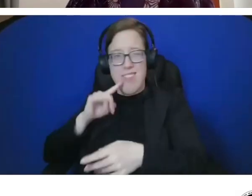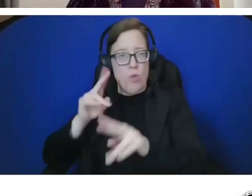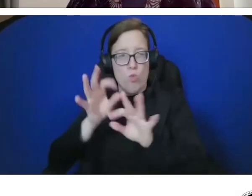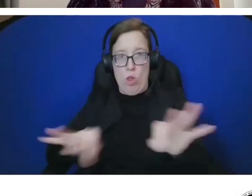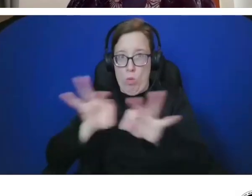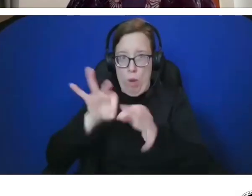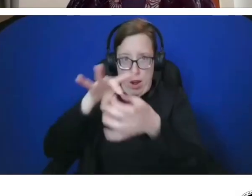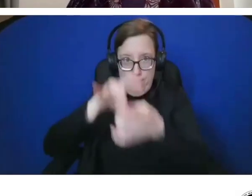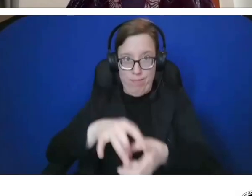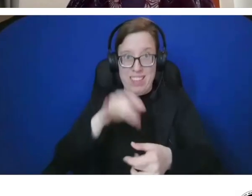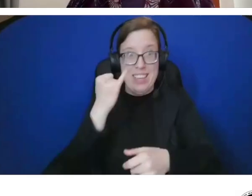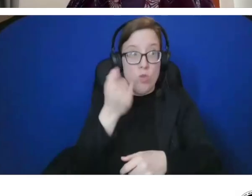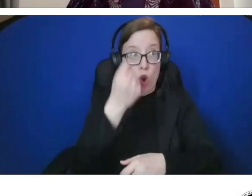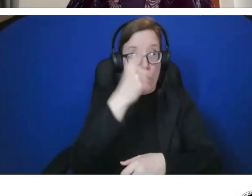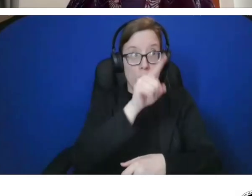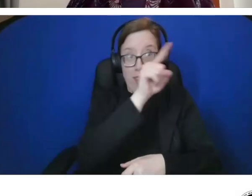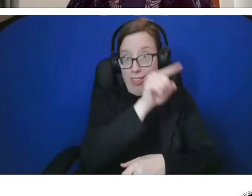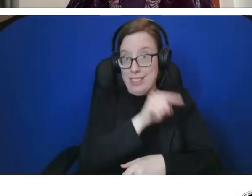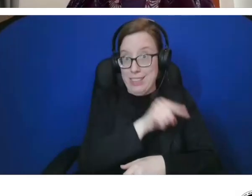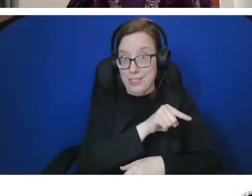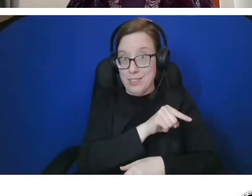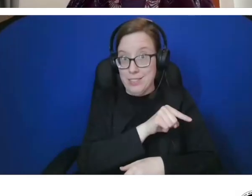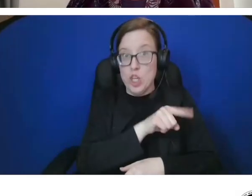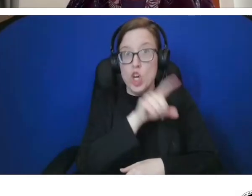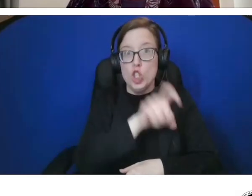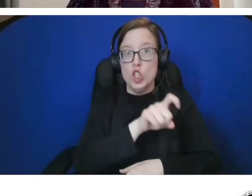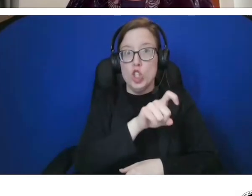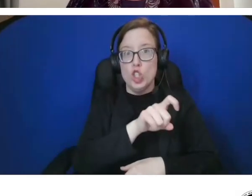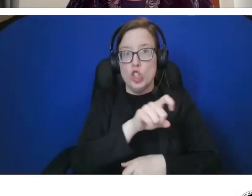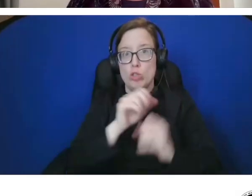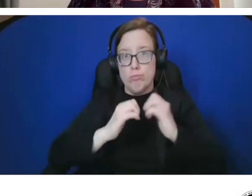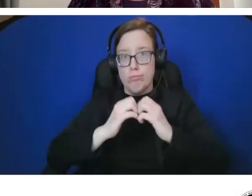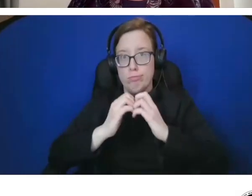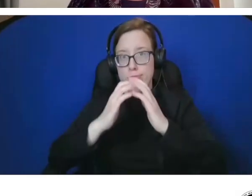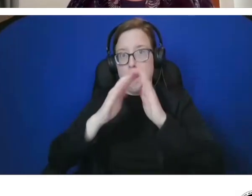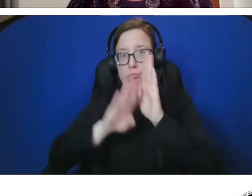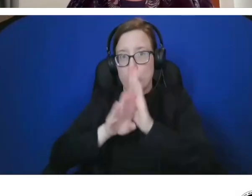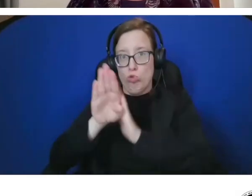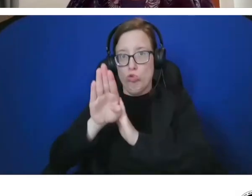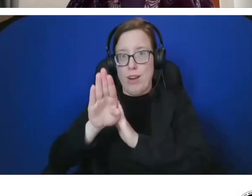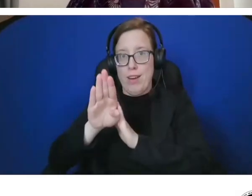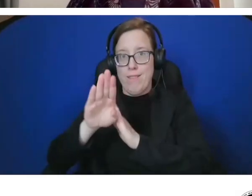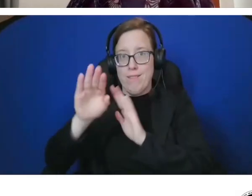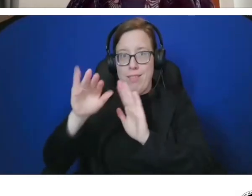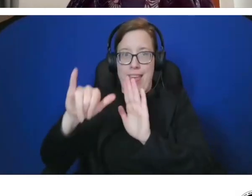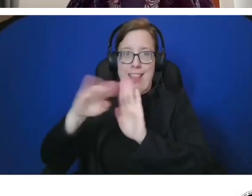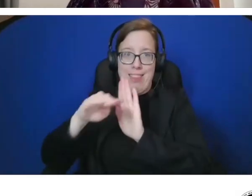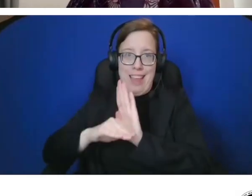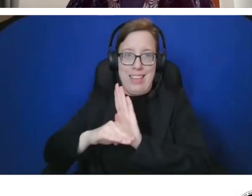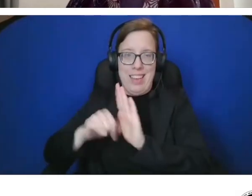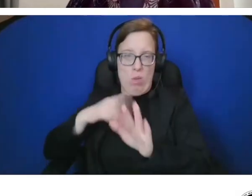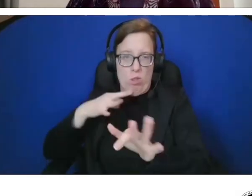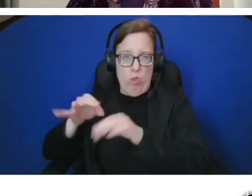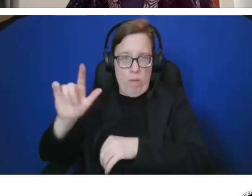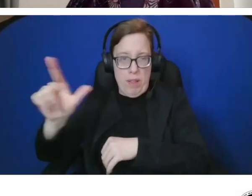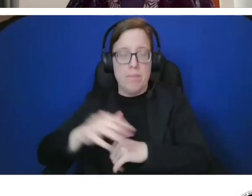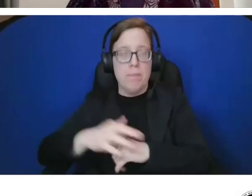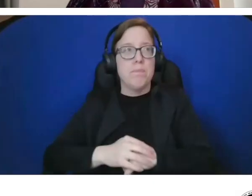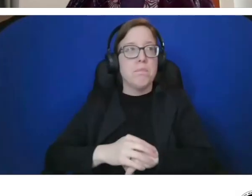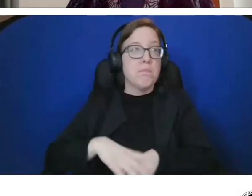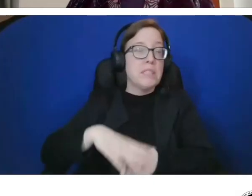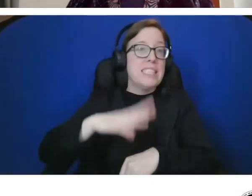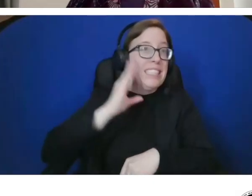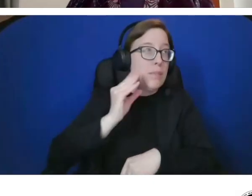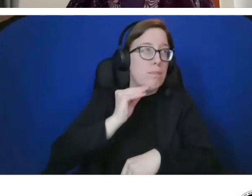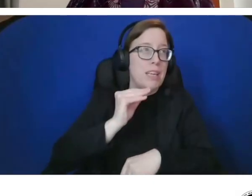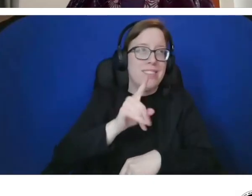do. If you understand these, then you should be able to craft the lessons that I'm going to describe in a little while. So